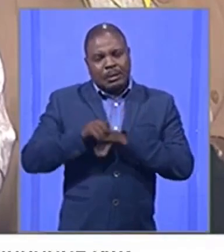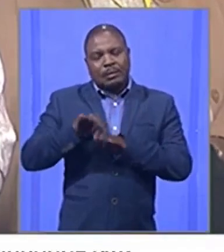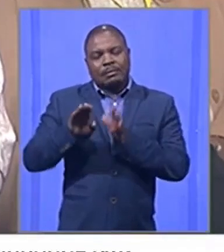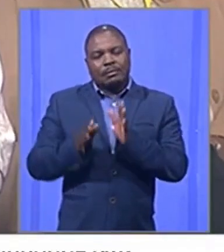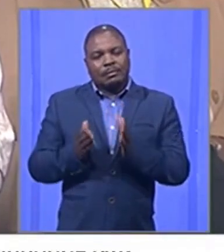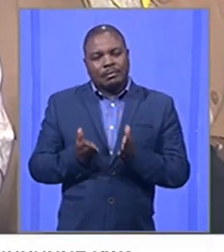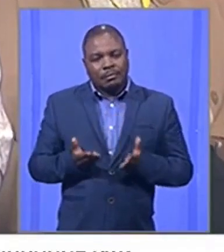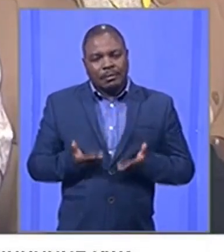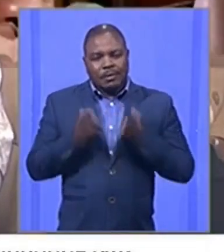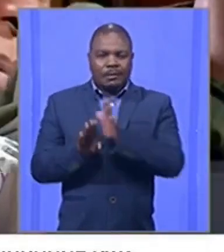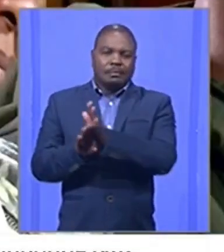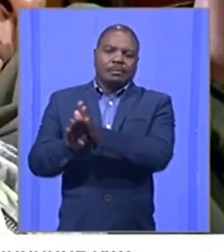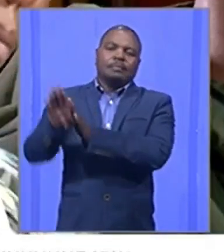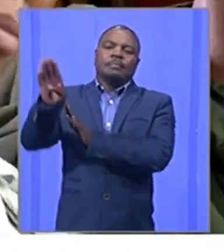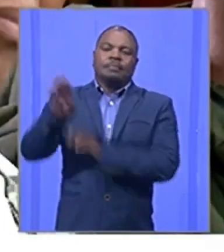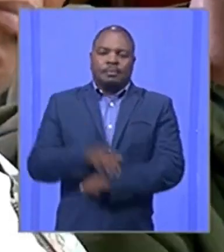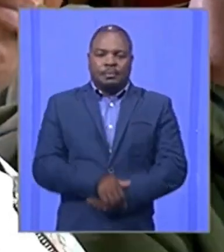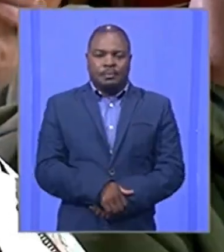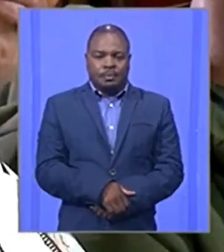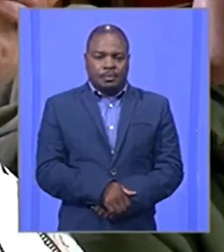ditirelo.